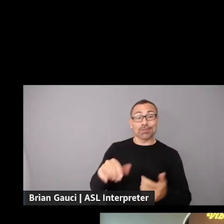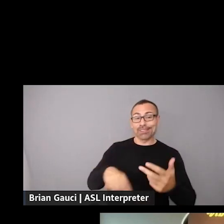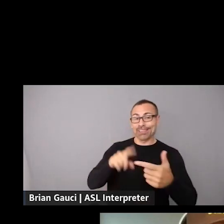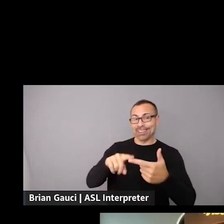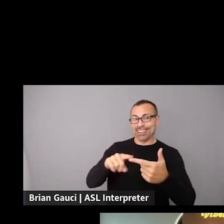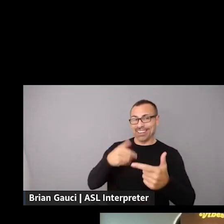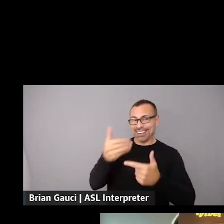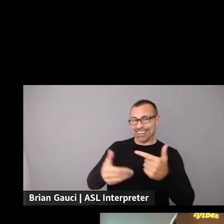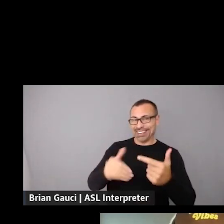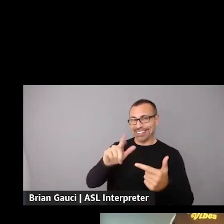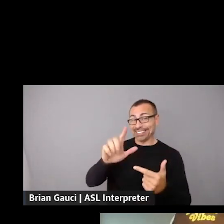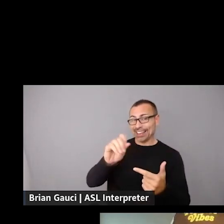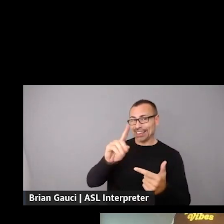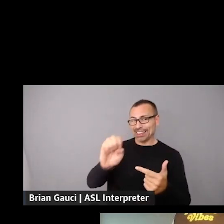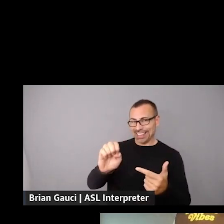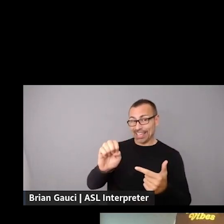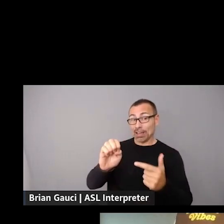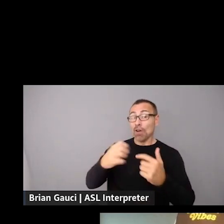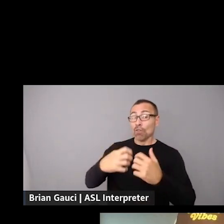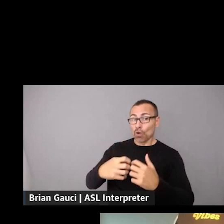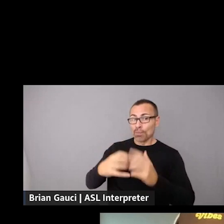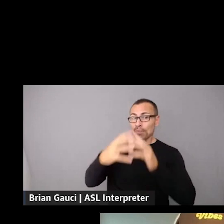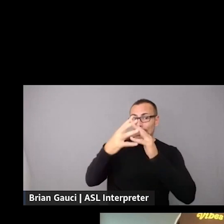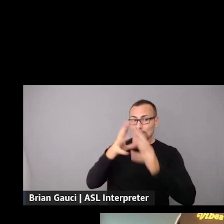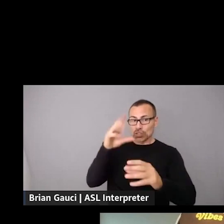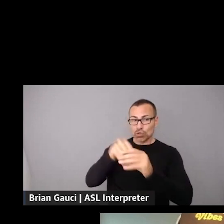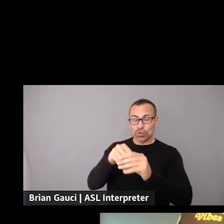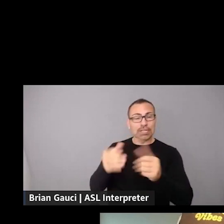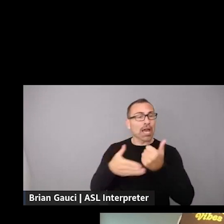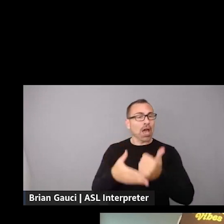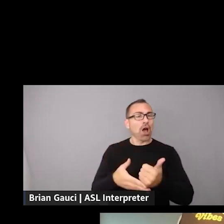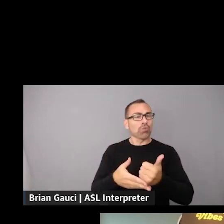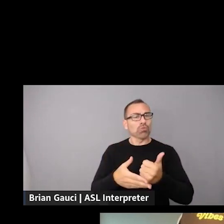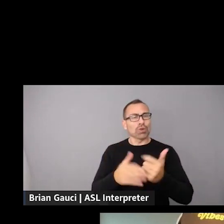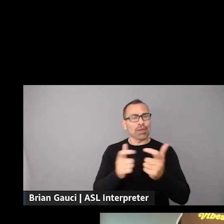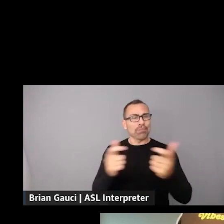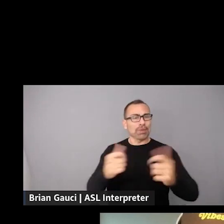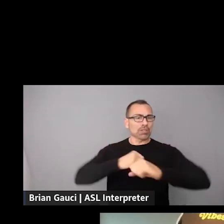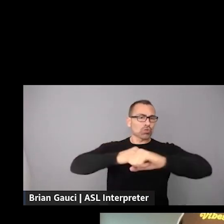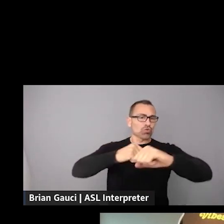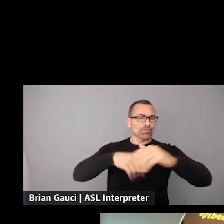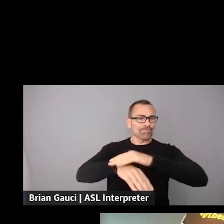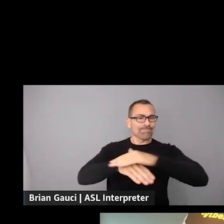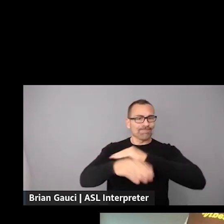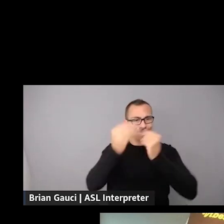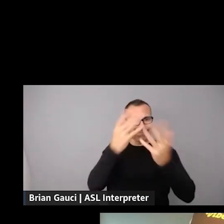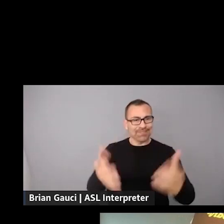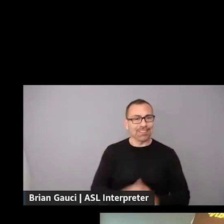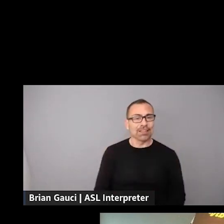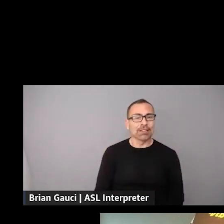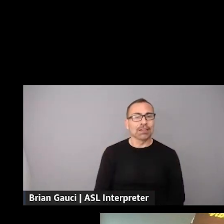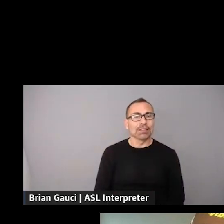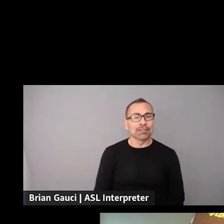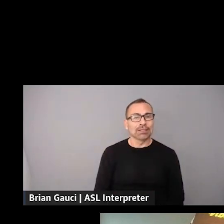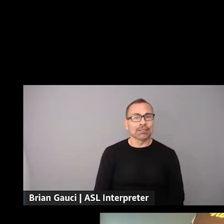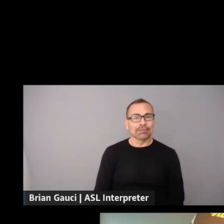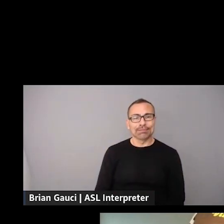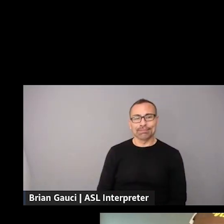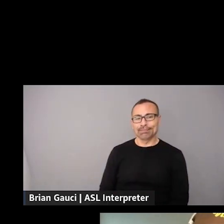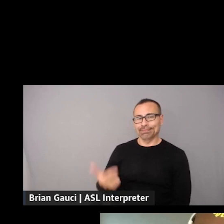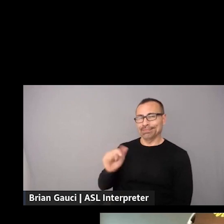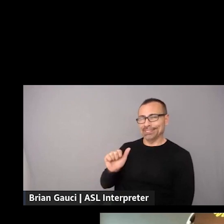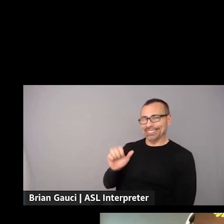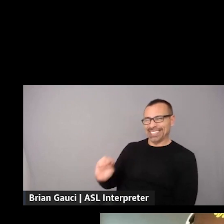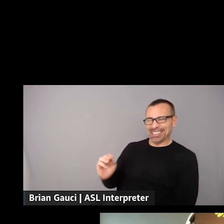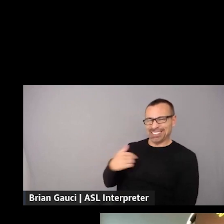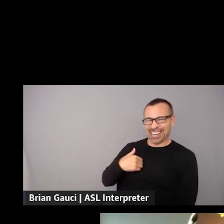into the picture to help with that larger secure access to that data. I kind of made a bad joke at the